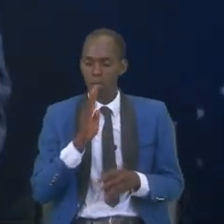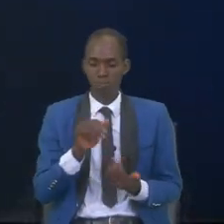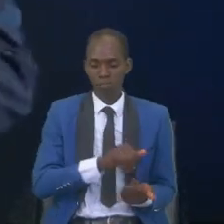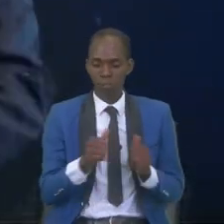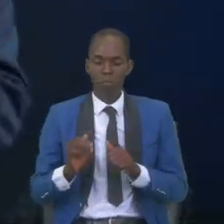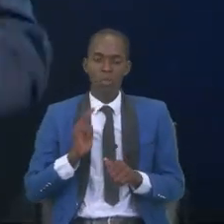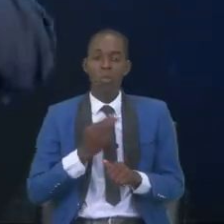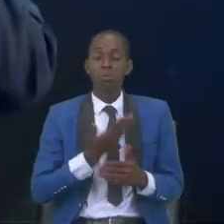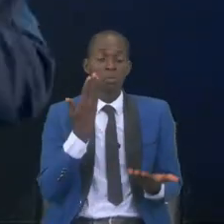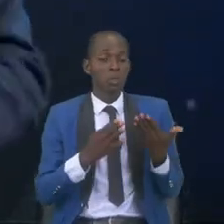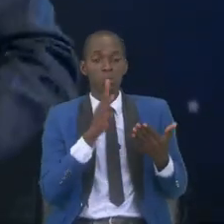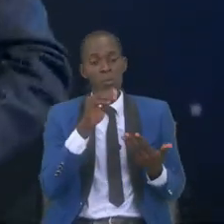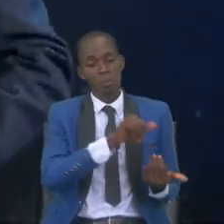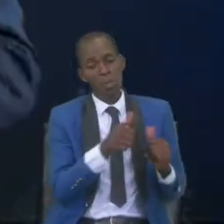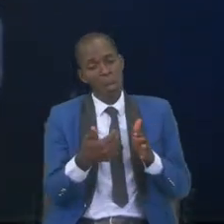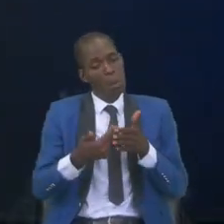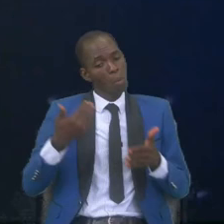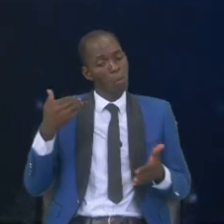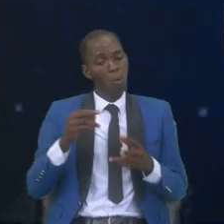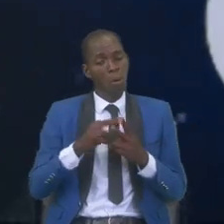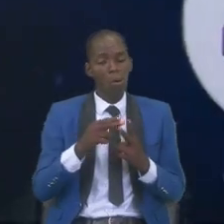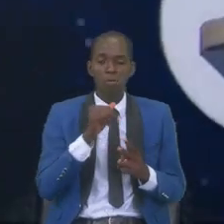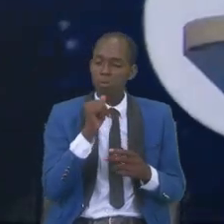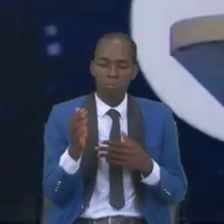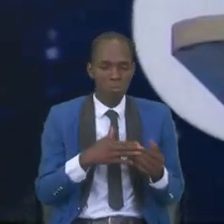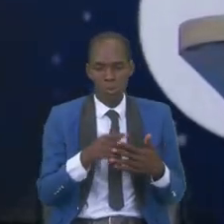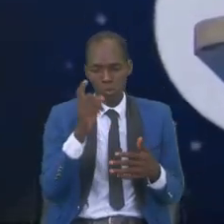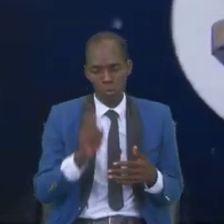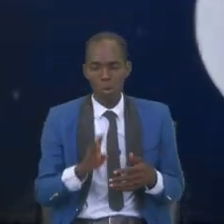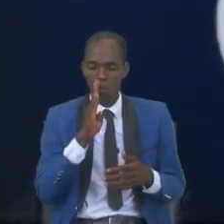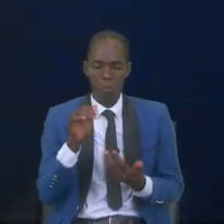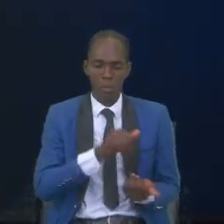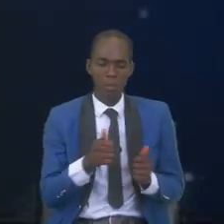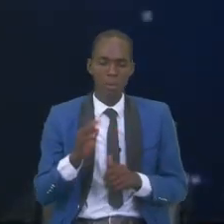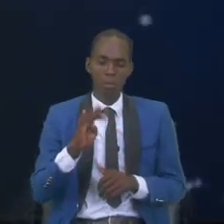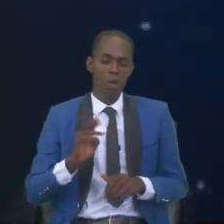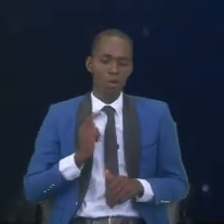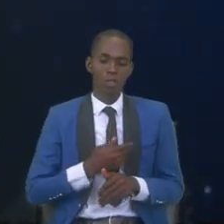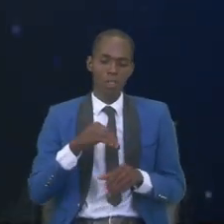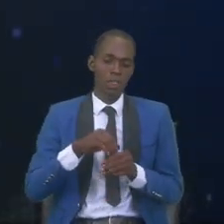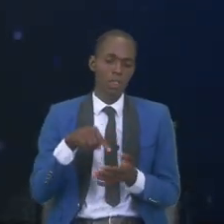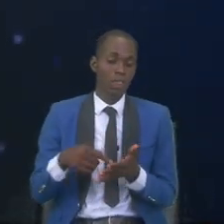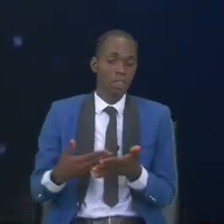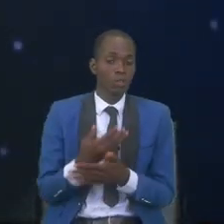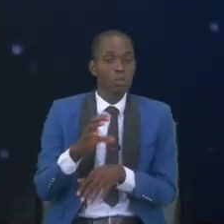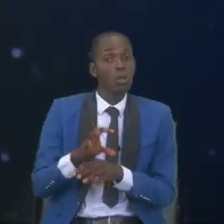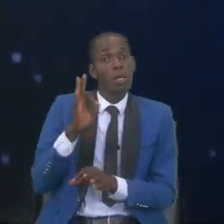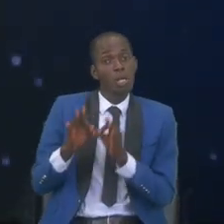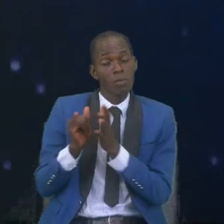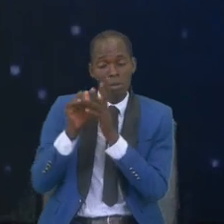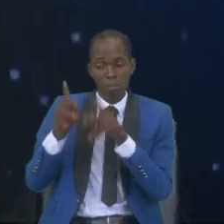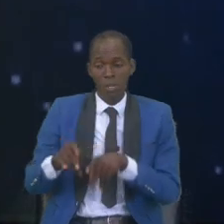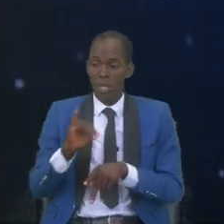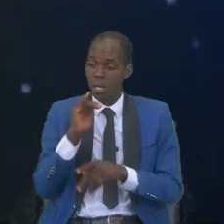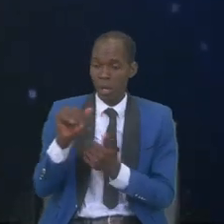or not, doesn't matter. You must be baptized. But if he is baptized and he does not believe, he does not believe the word,